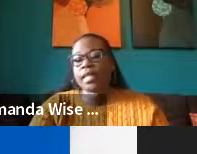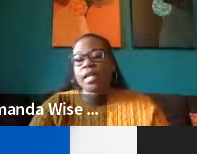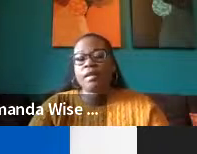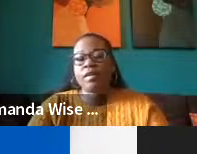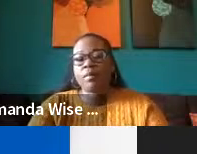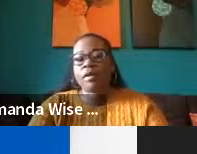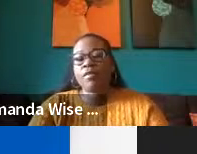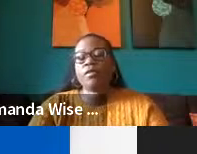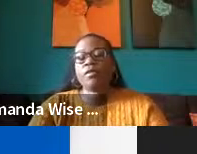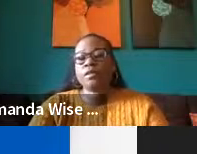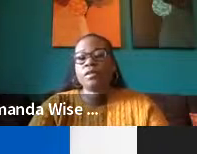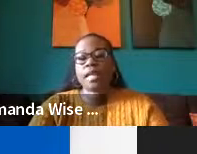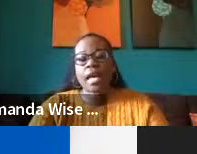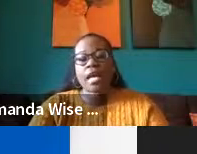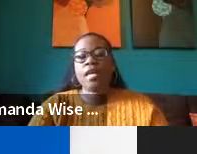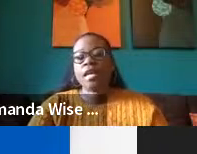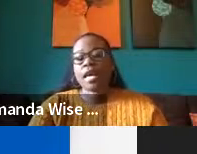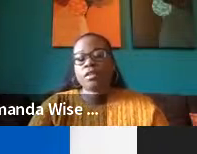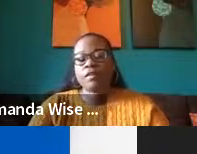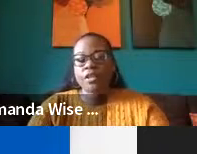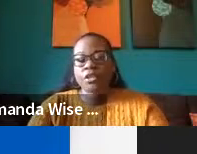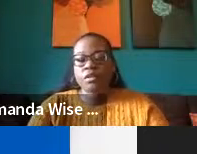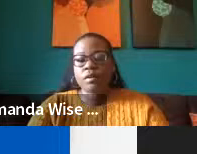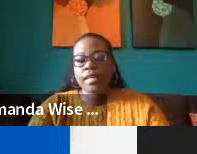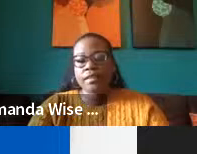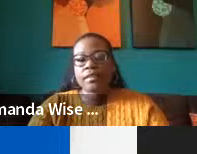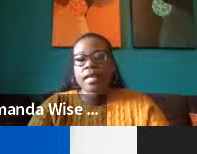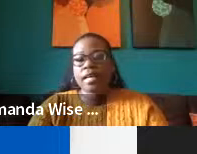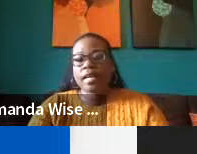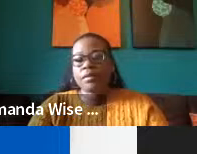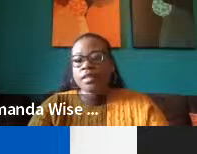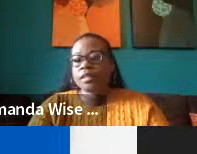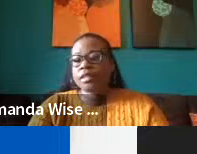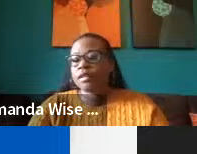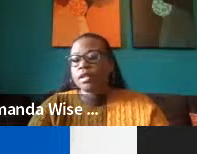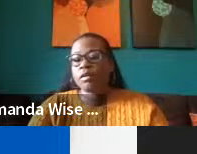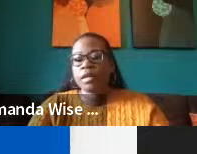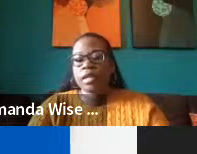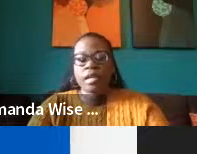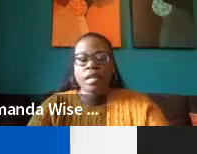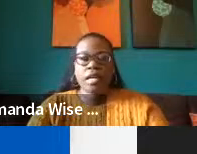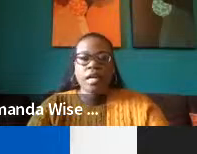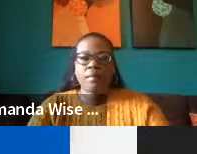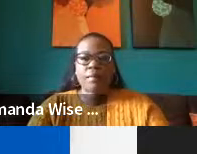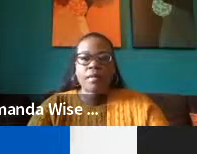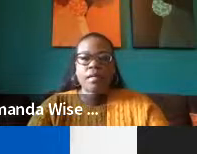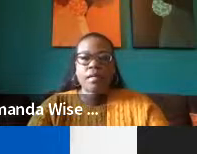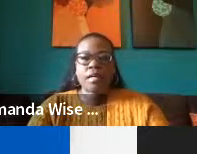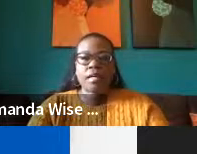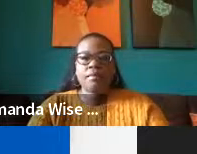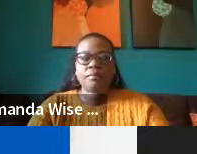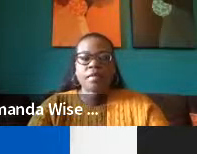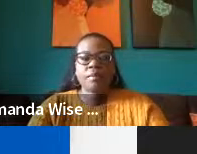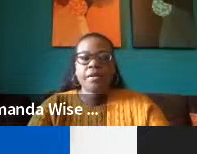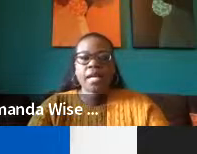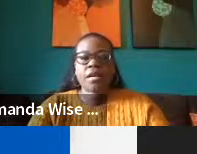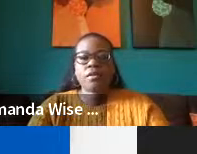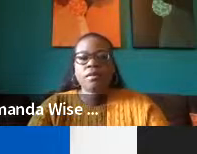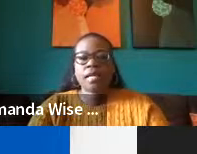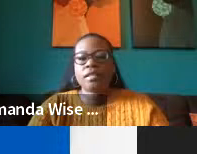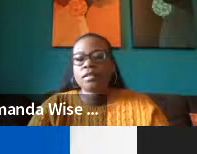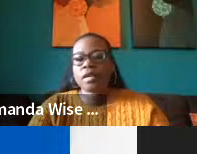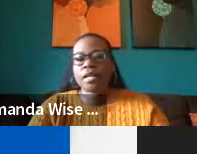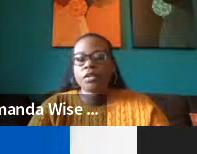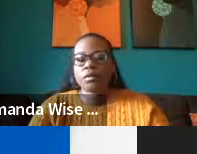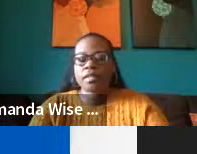super excited that one of my photo shoots got actually featured on Essence.com, which is a really popular